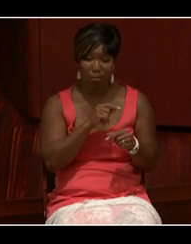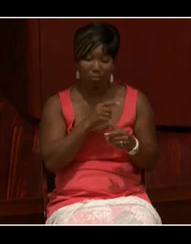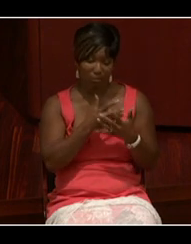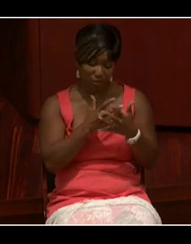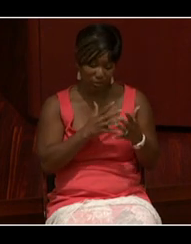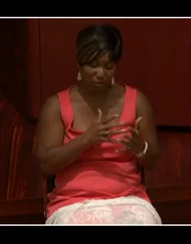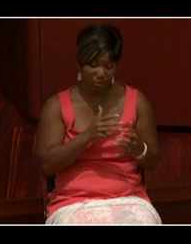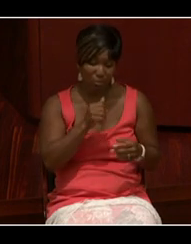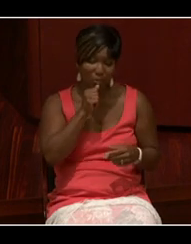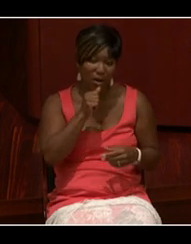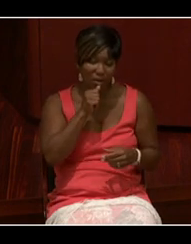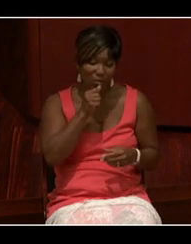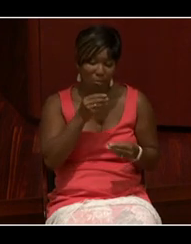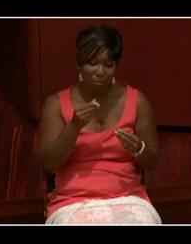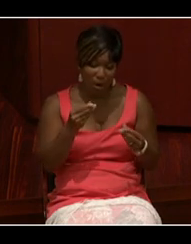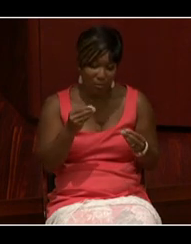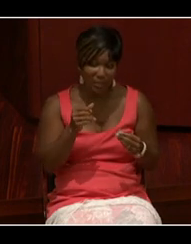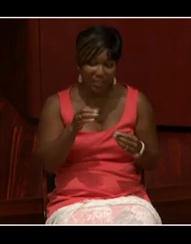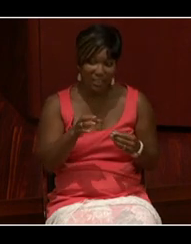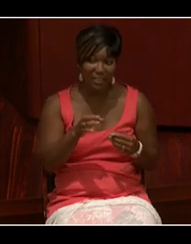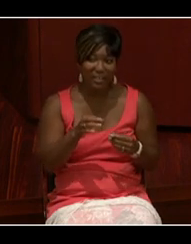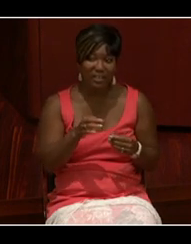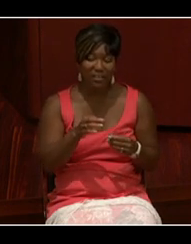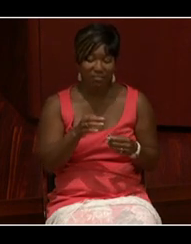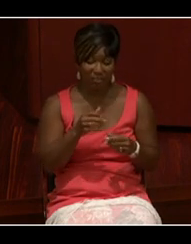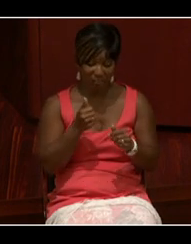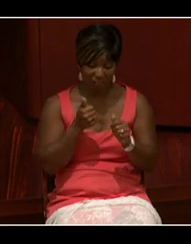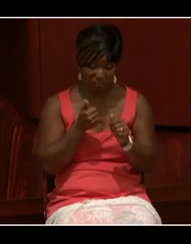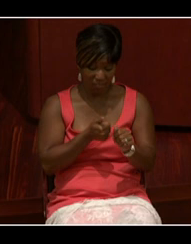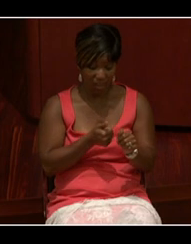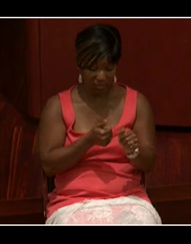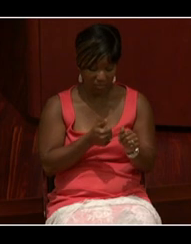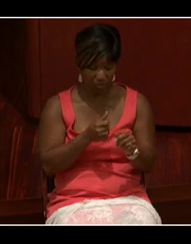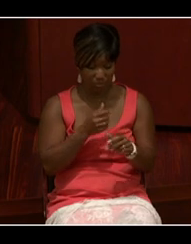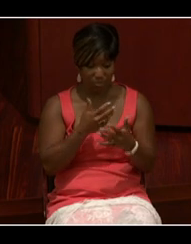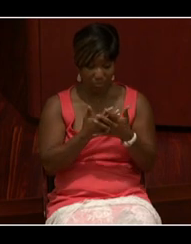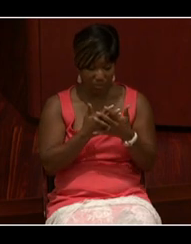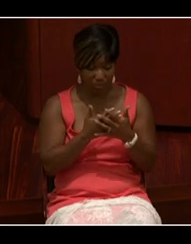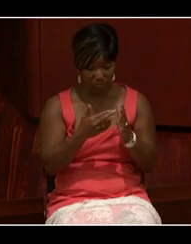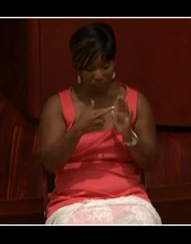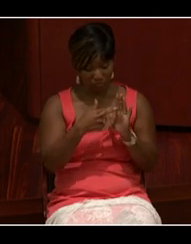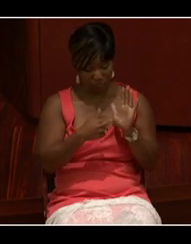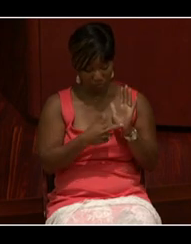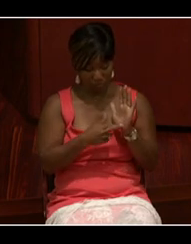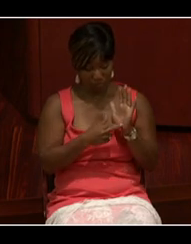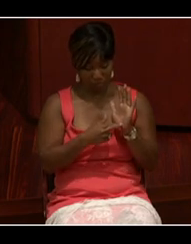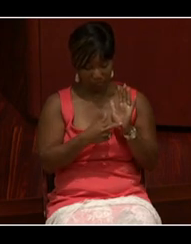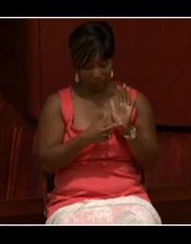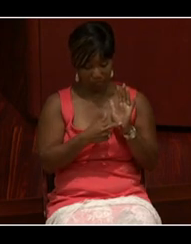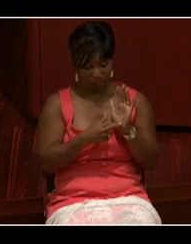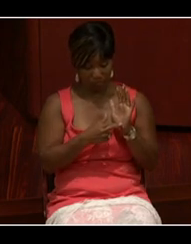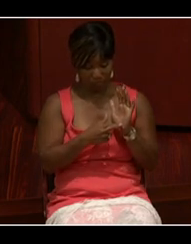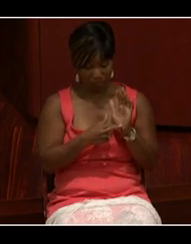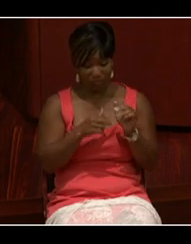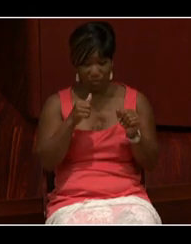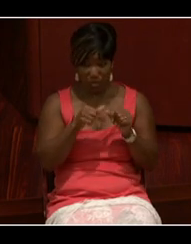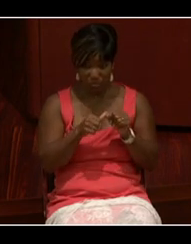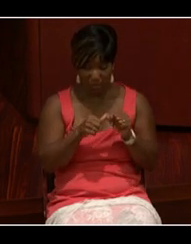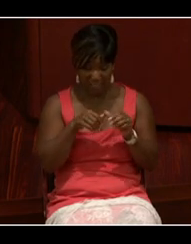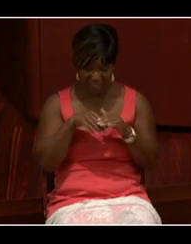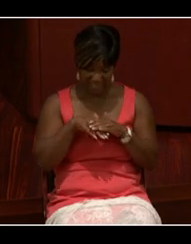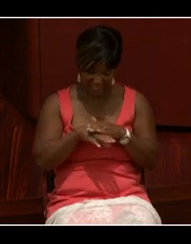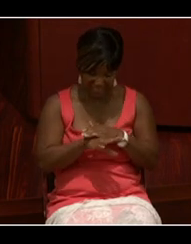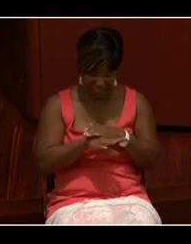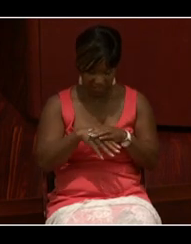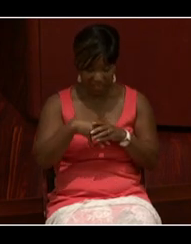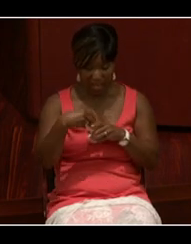private property if he followed prison institutional rules, which was a big if. Of course, correspondence coming into and